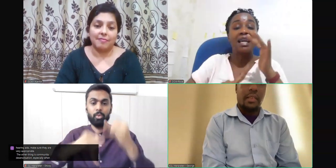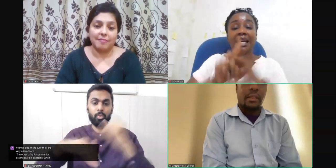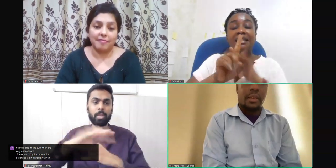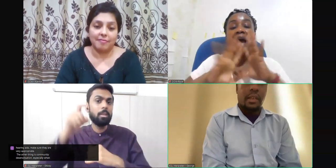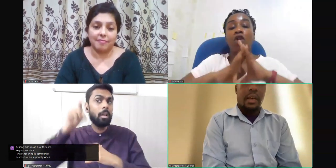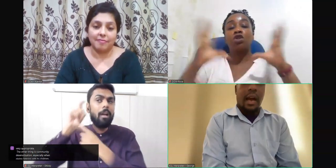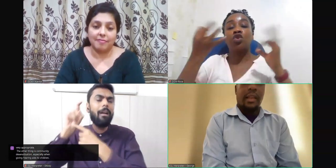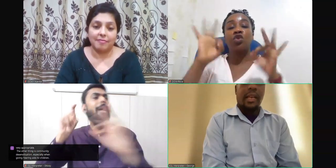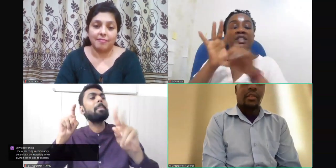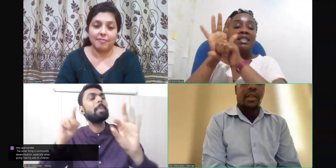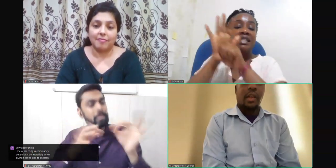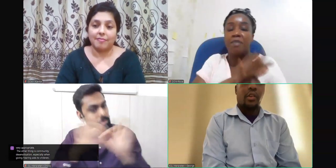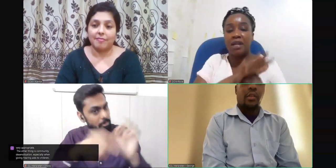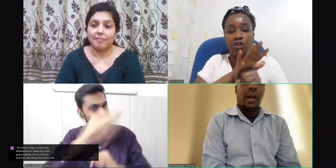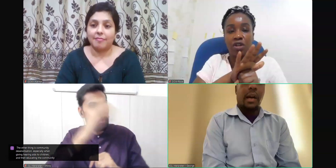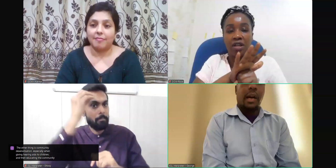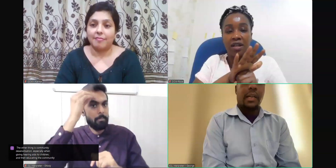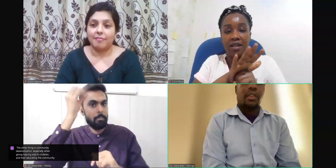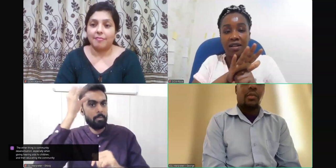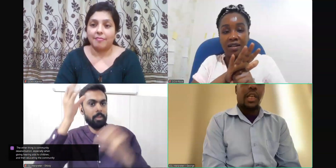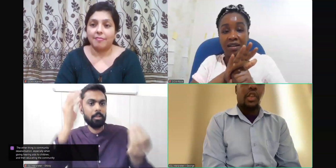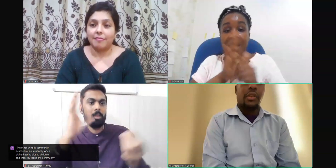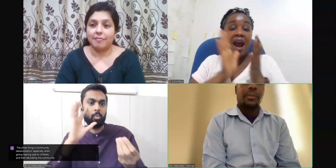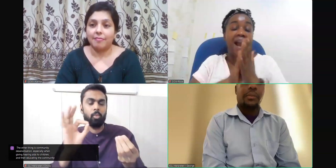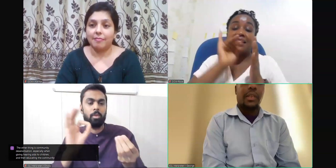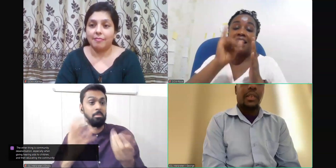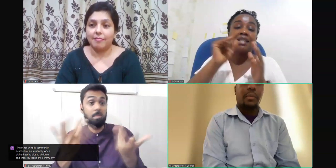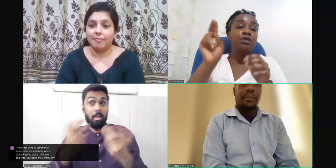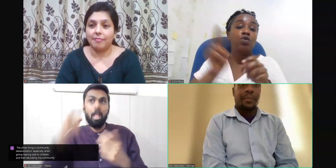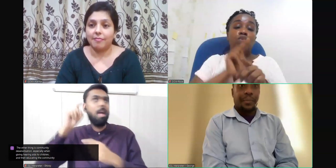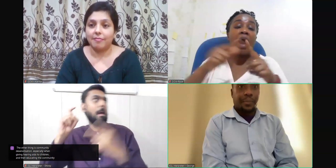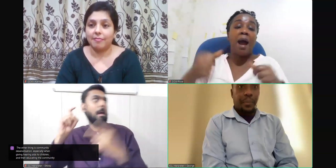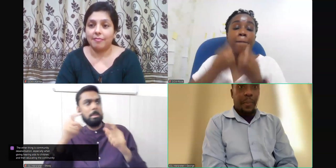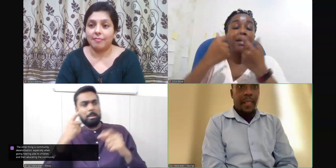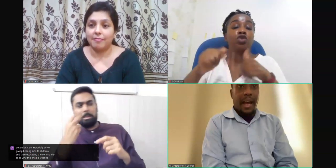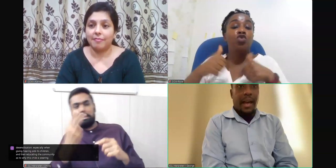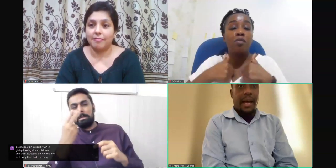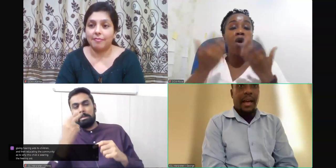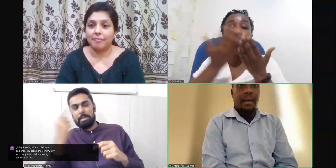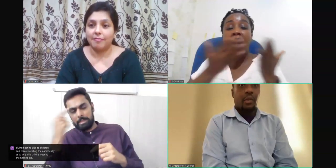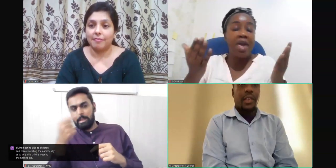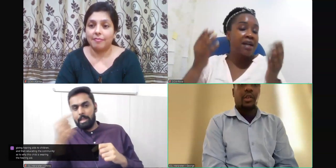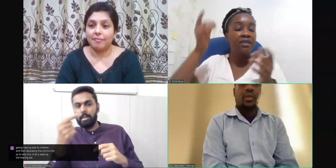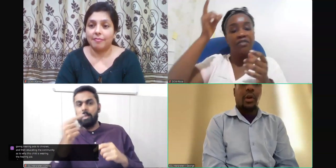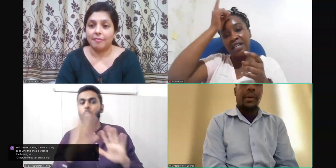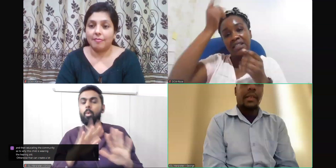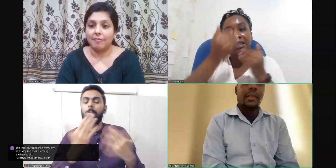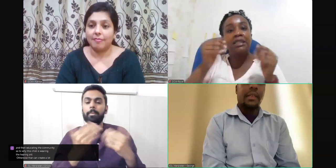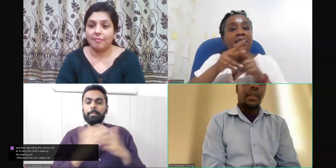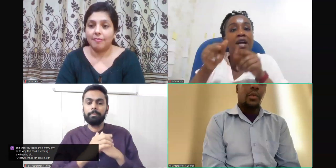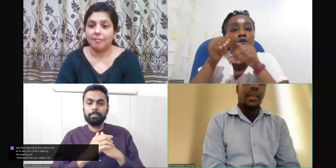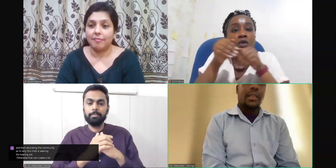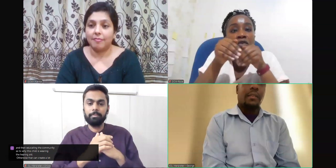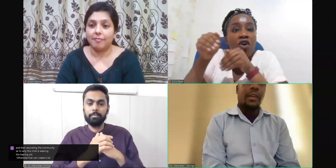hearing aid. That can create a lot of discrimination and stigma. Because that used to